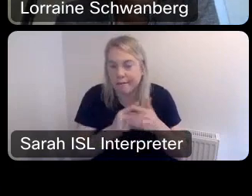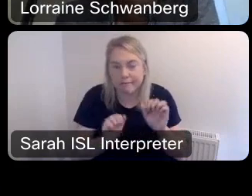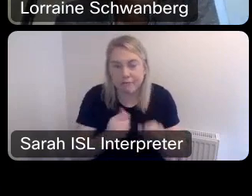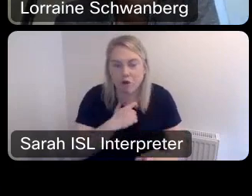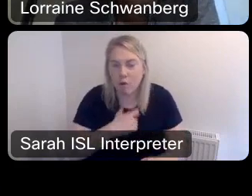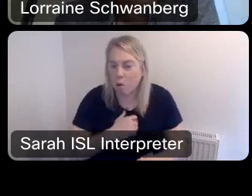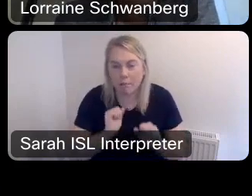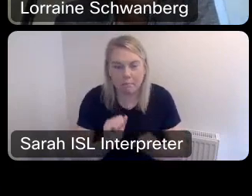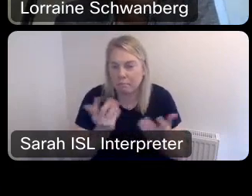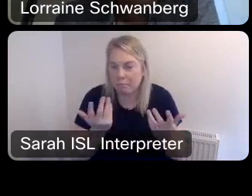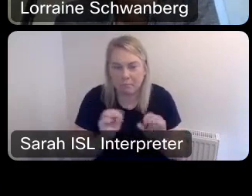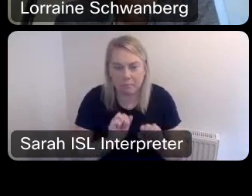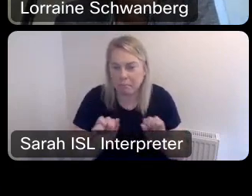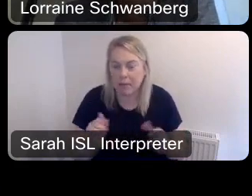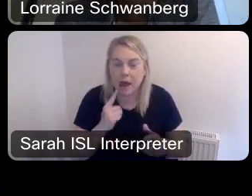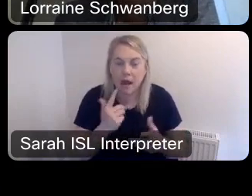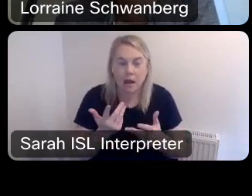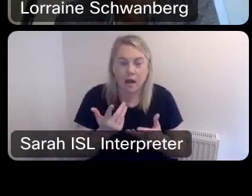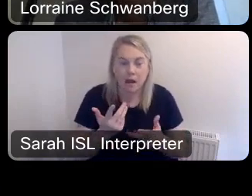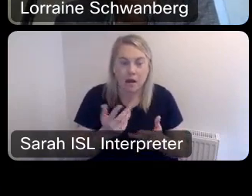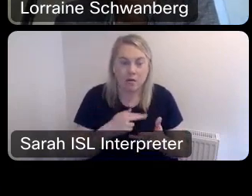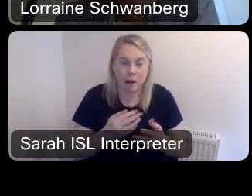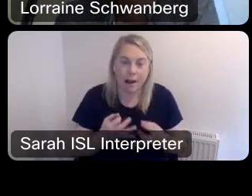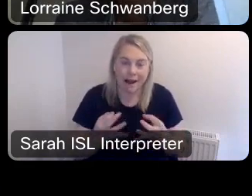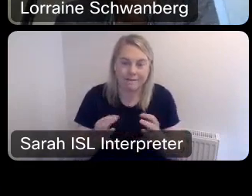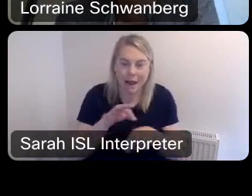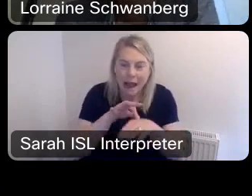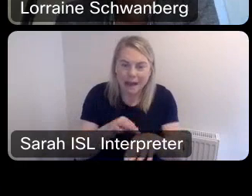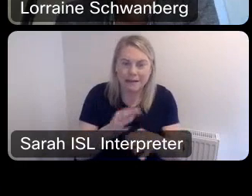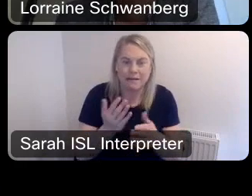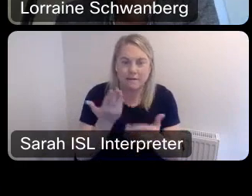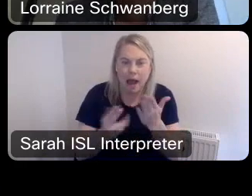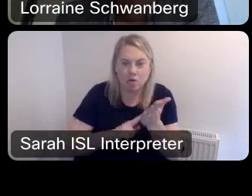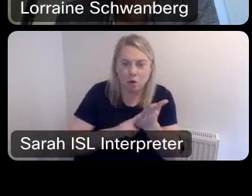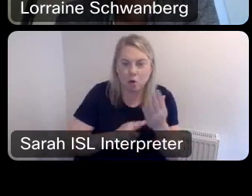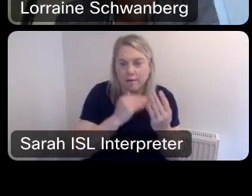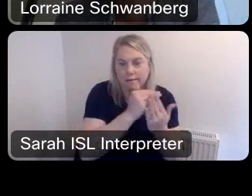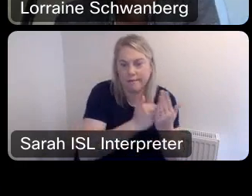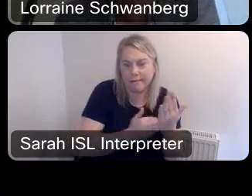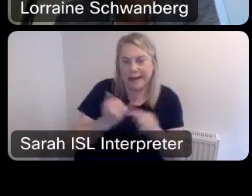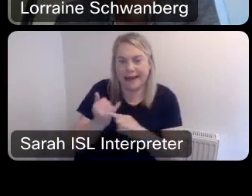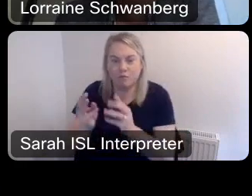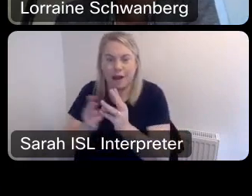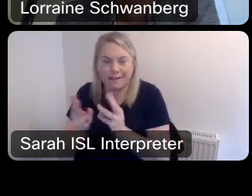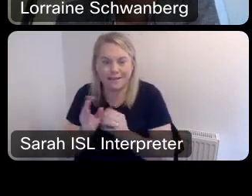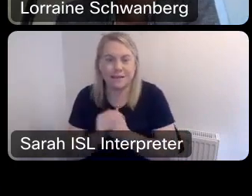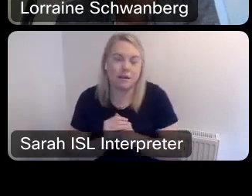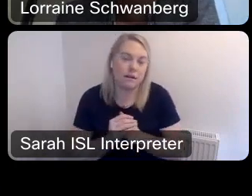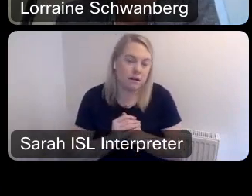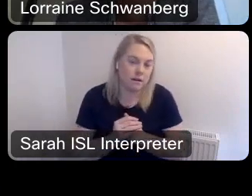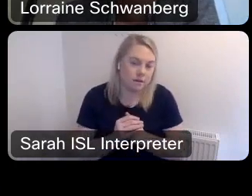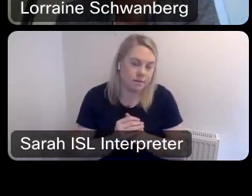be. So it really gives you a guide in terms of applying the principles to practice, in terms of having some of